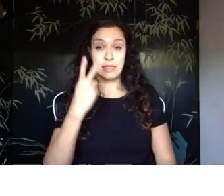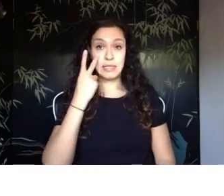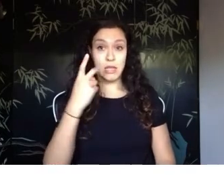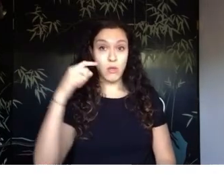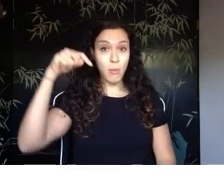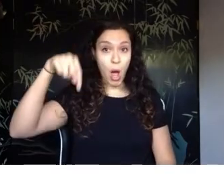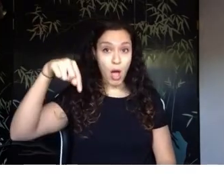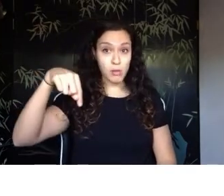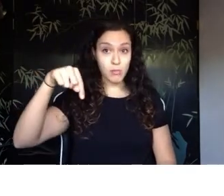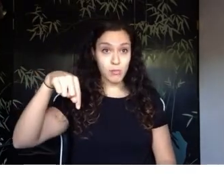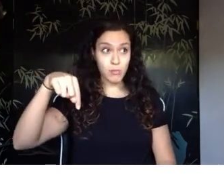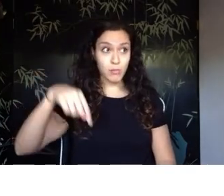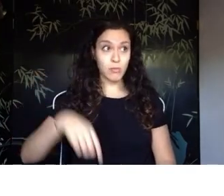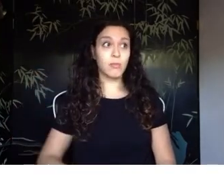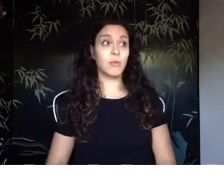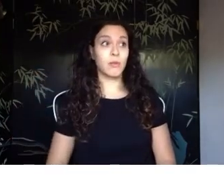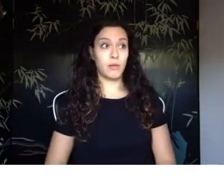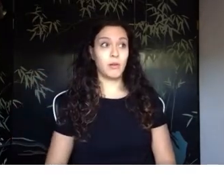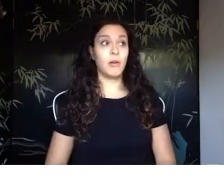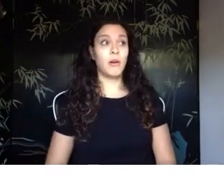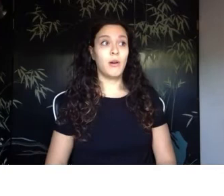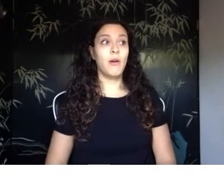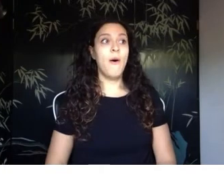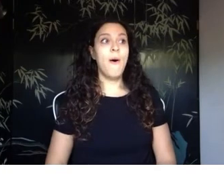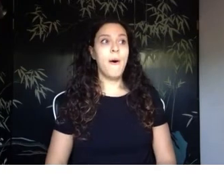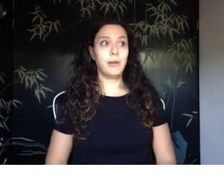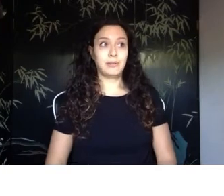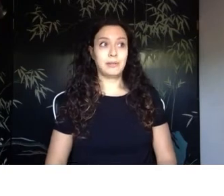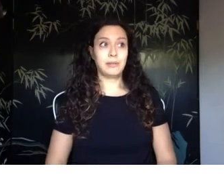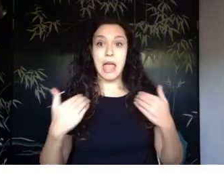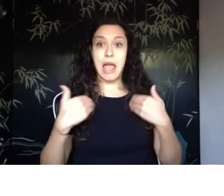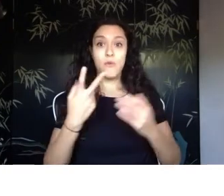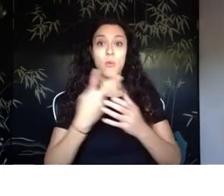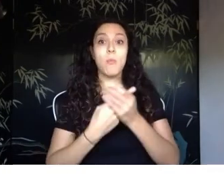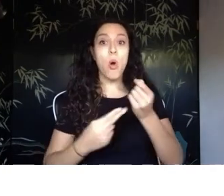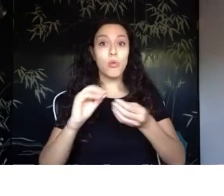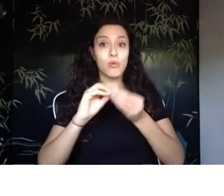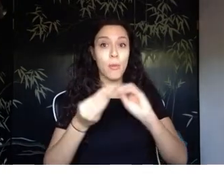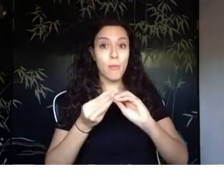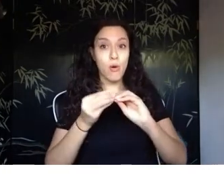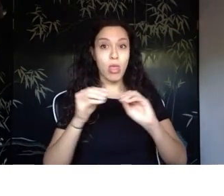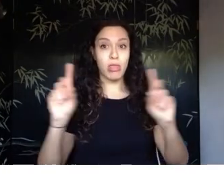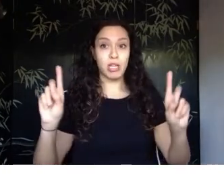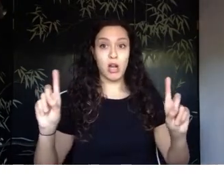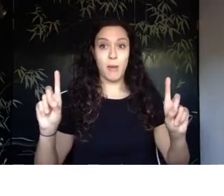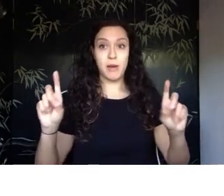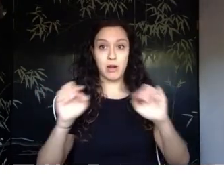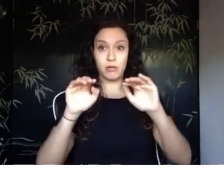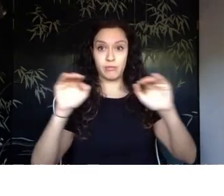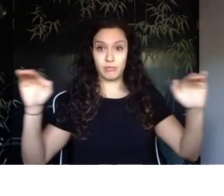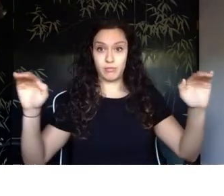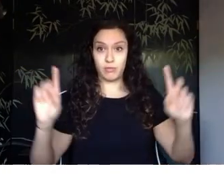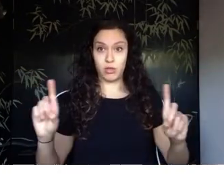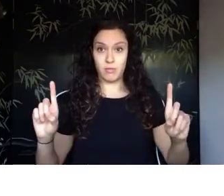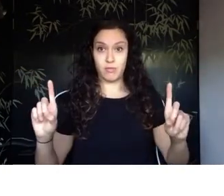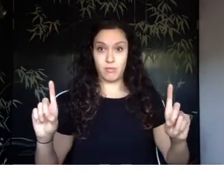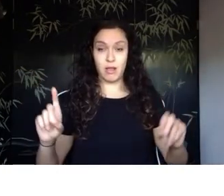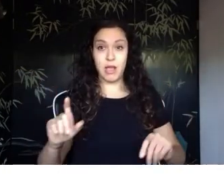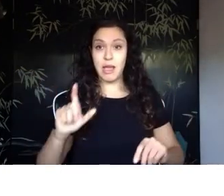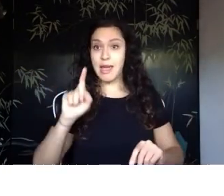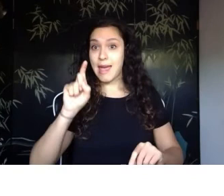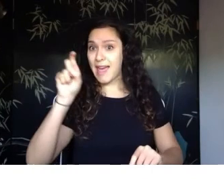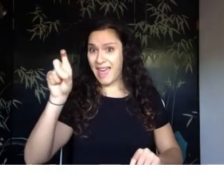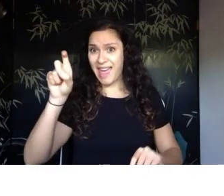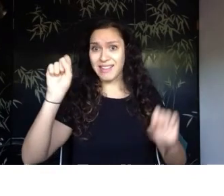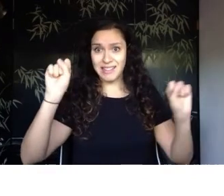All right, so from 10, I look at these ones because I have these numbers. I have both